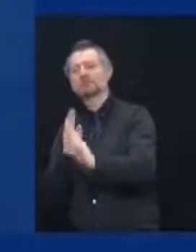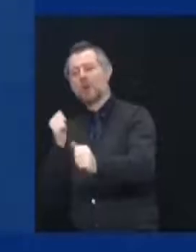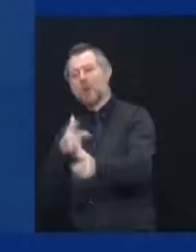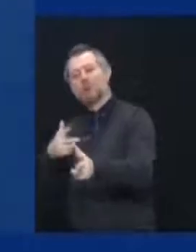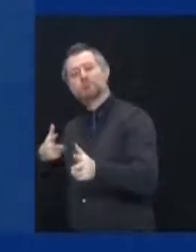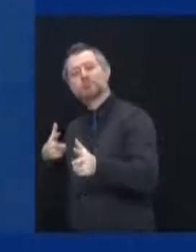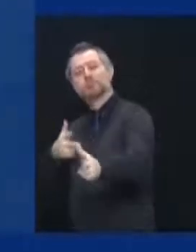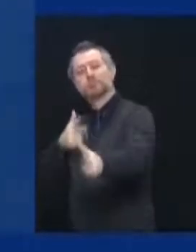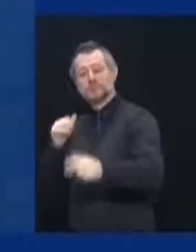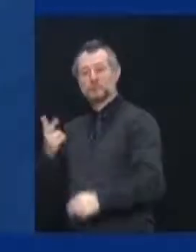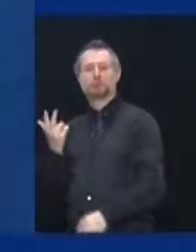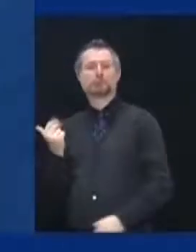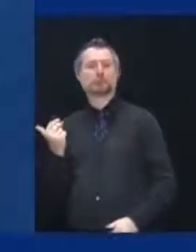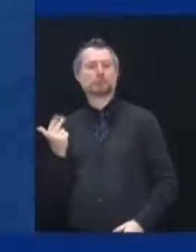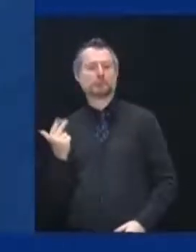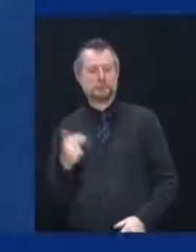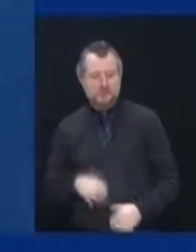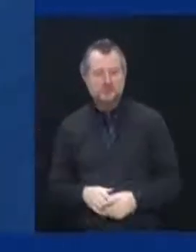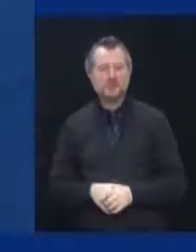volume vaccination sites.